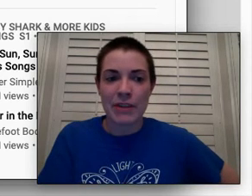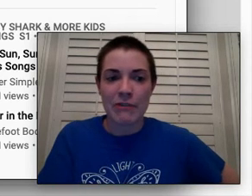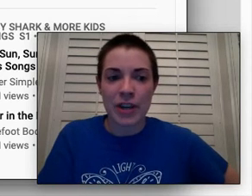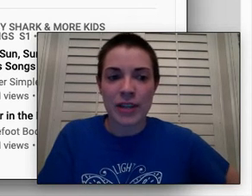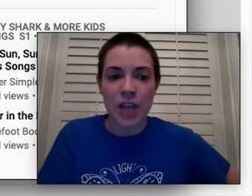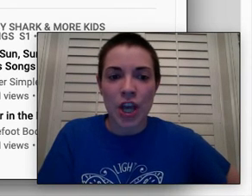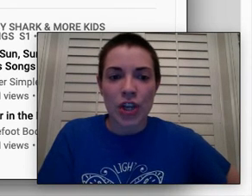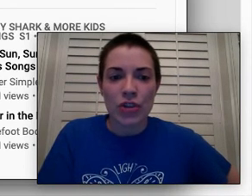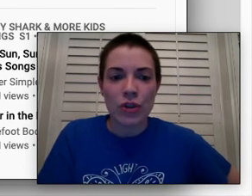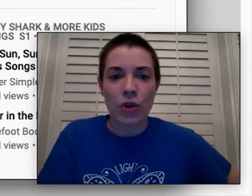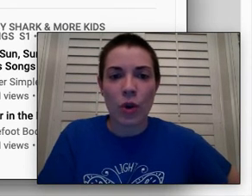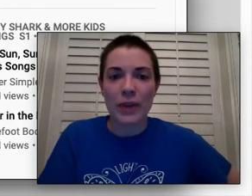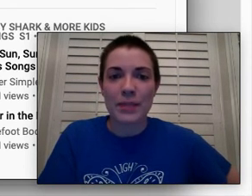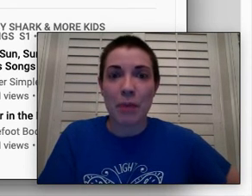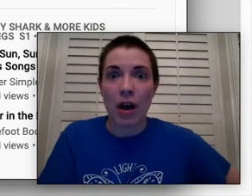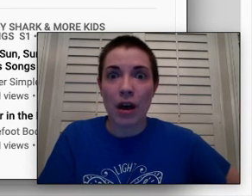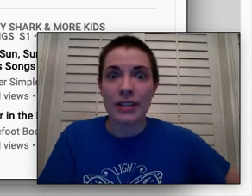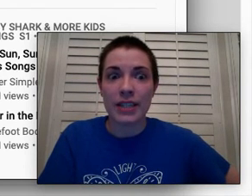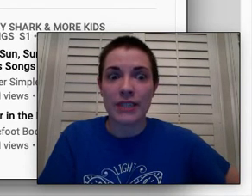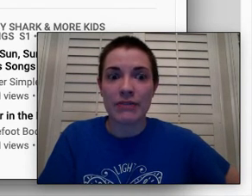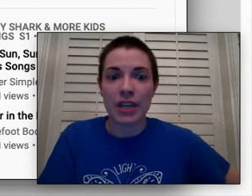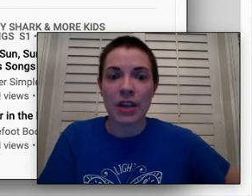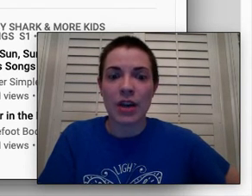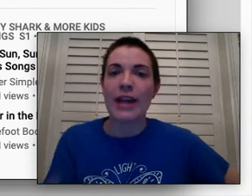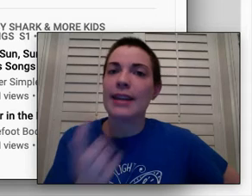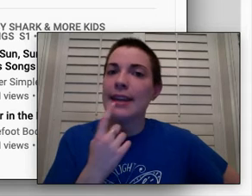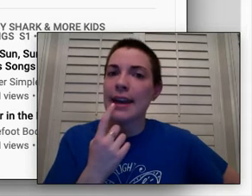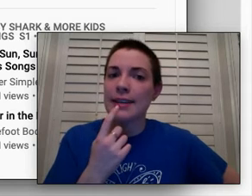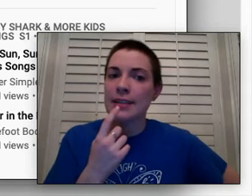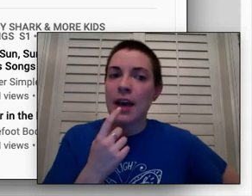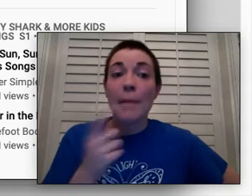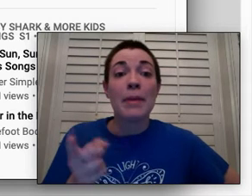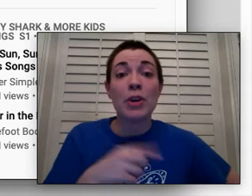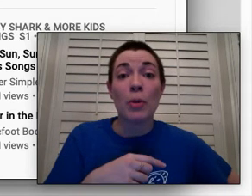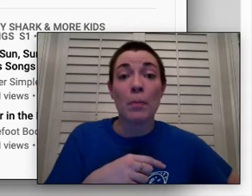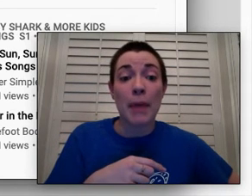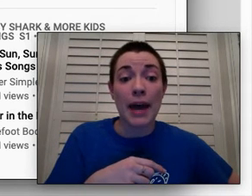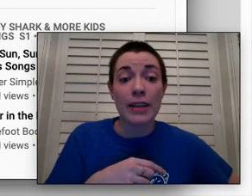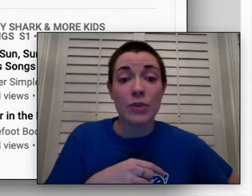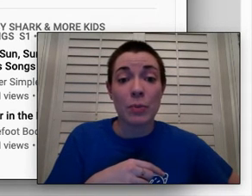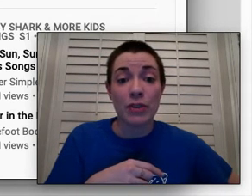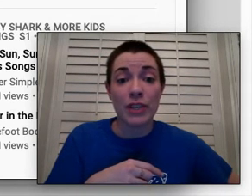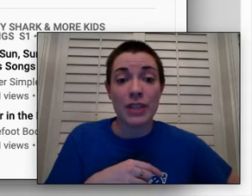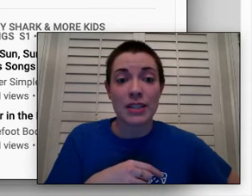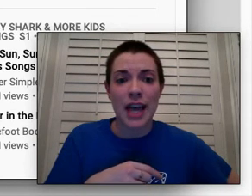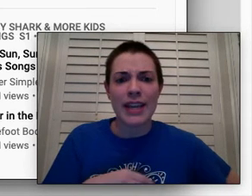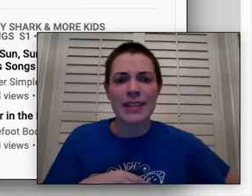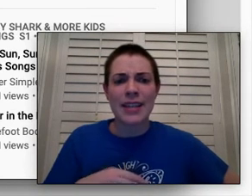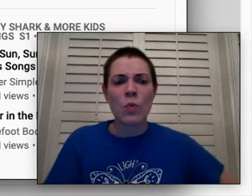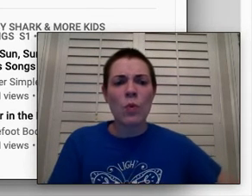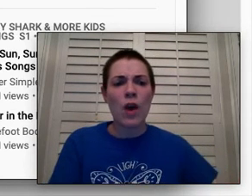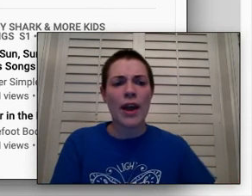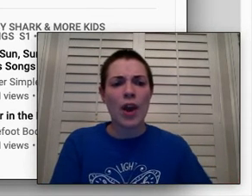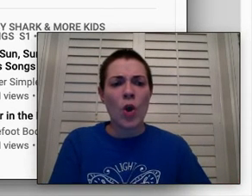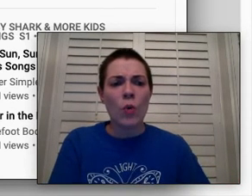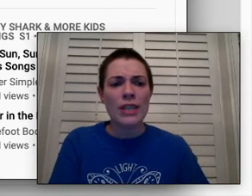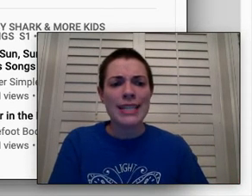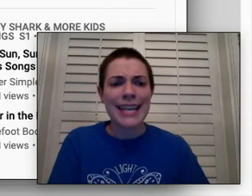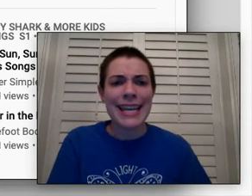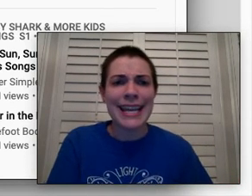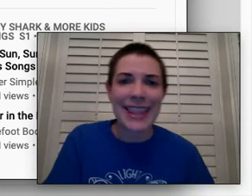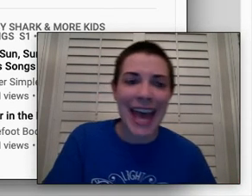My friends, you can always pause this video and guess. Maybe go back to a previous slide and say, what